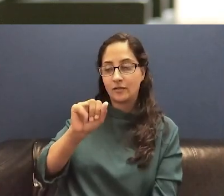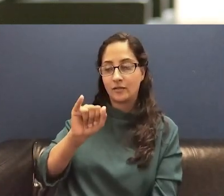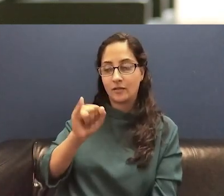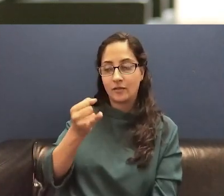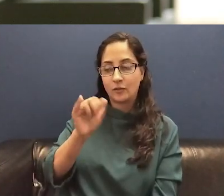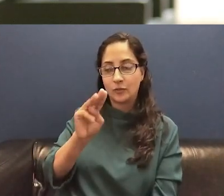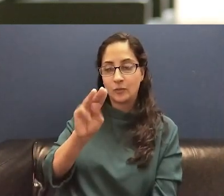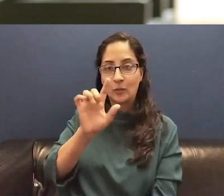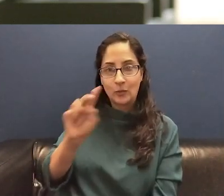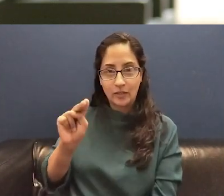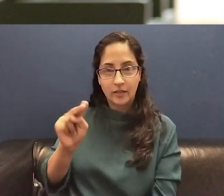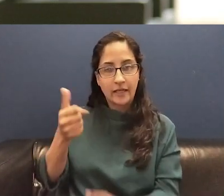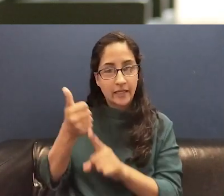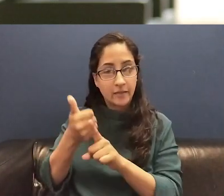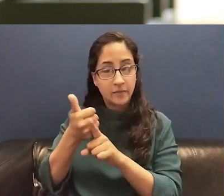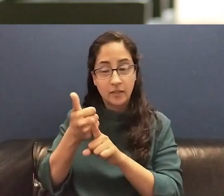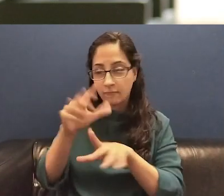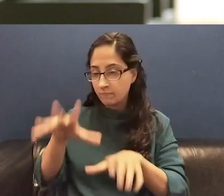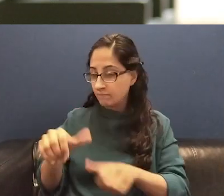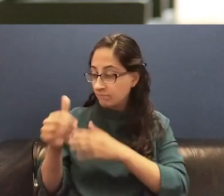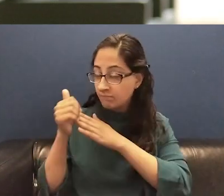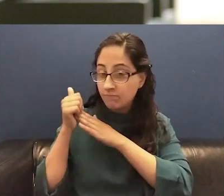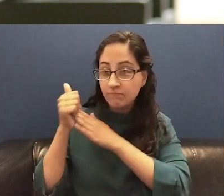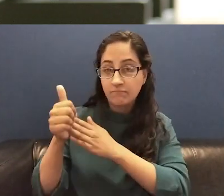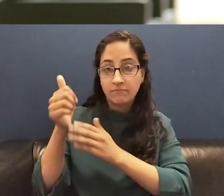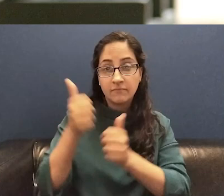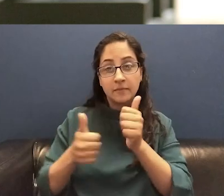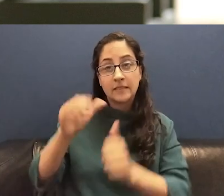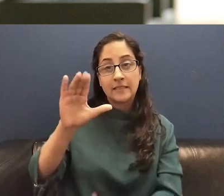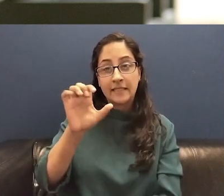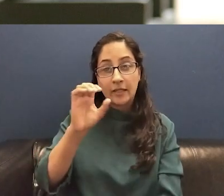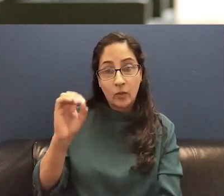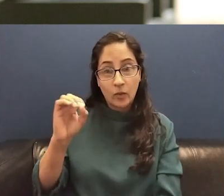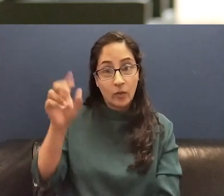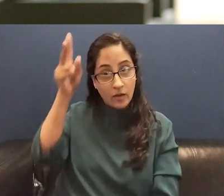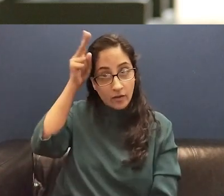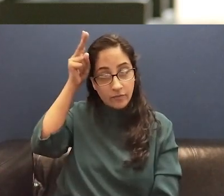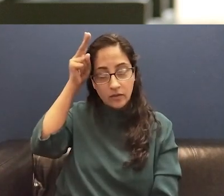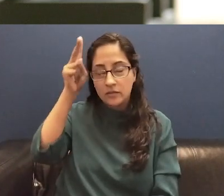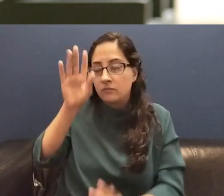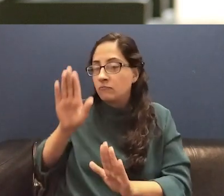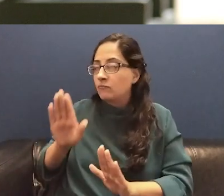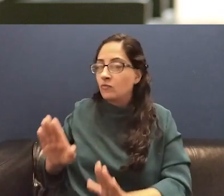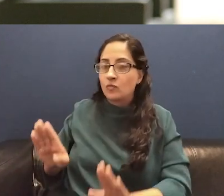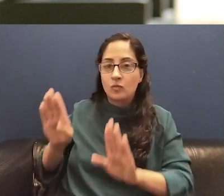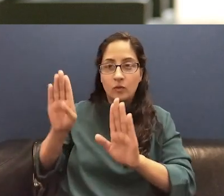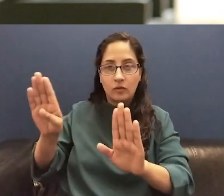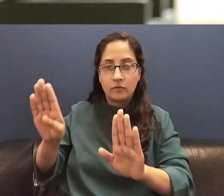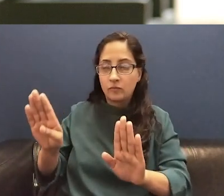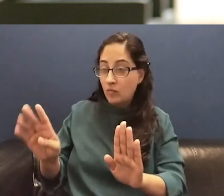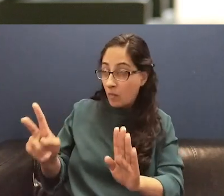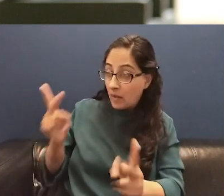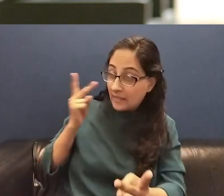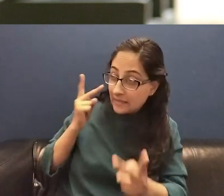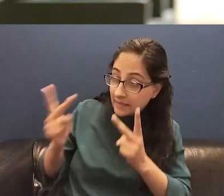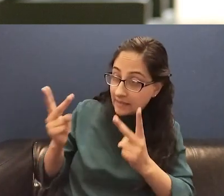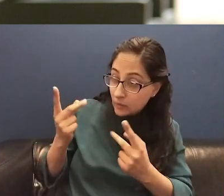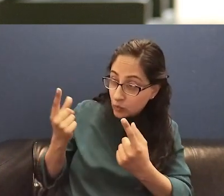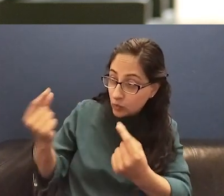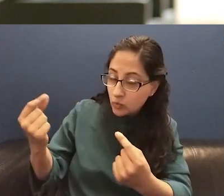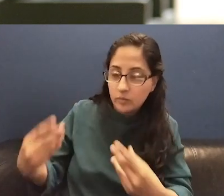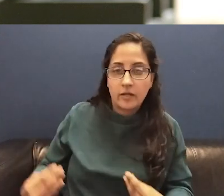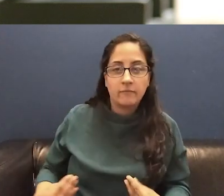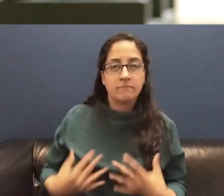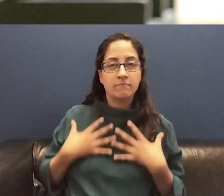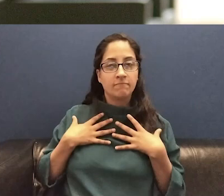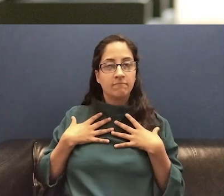leadership that we have seen during this time is a great source of comfort and confidence and inspiration